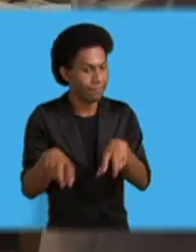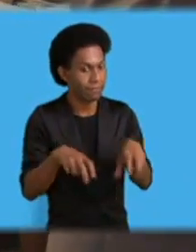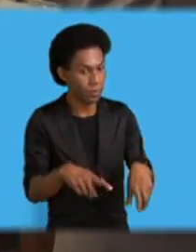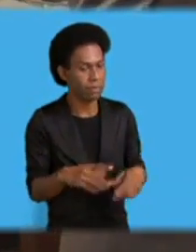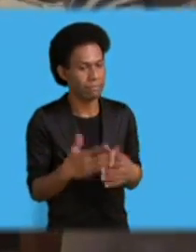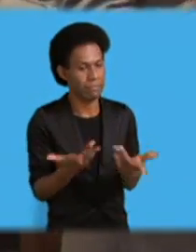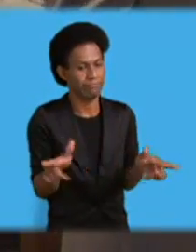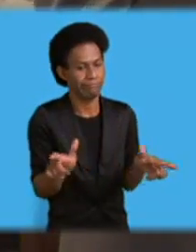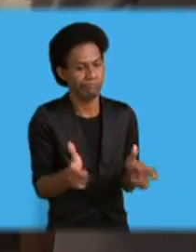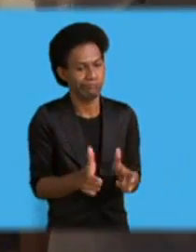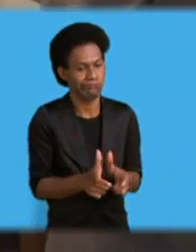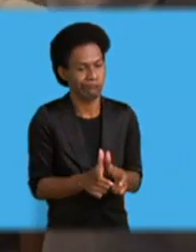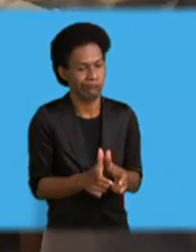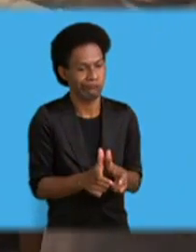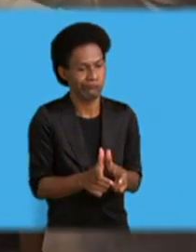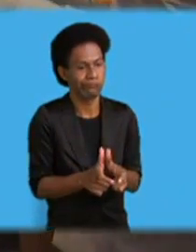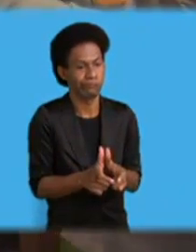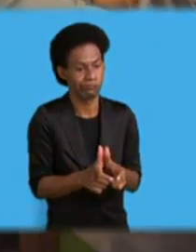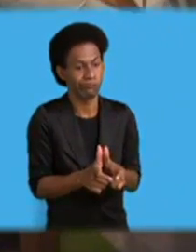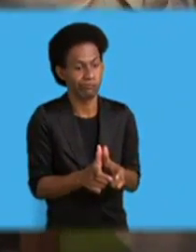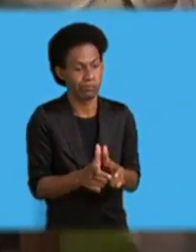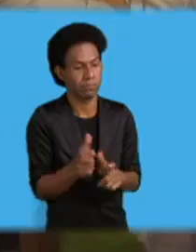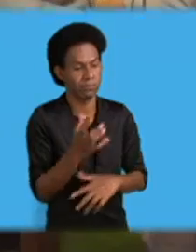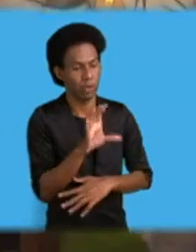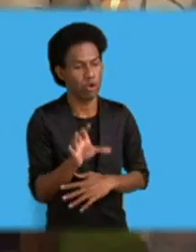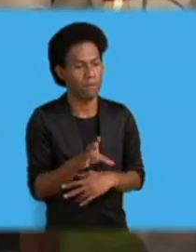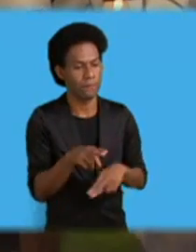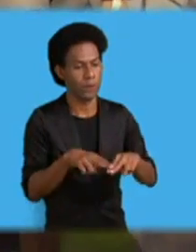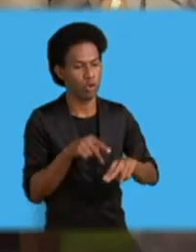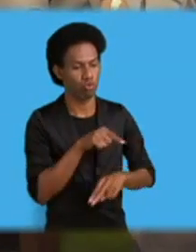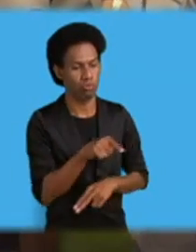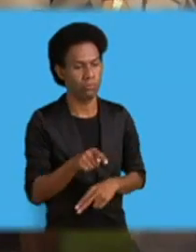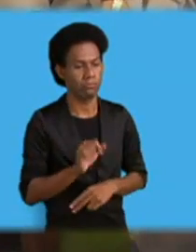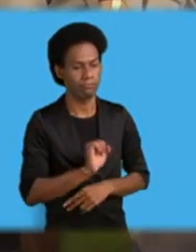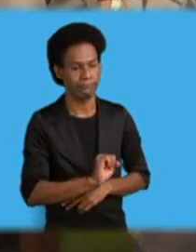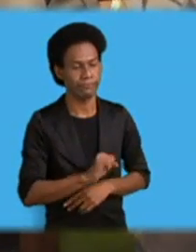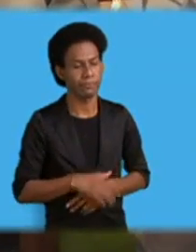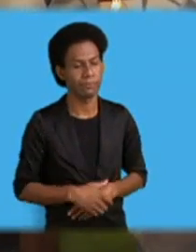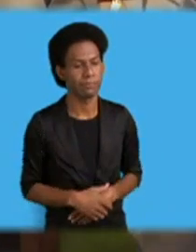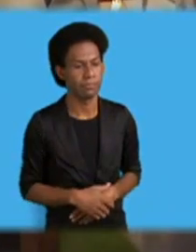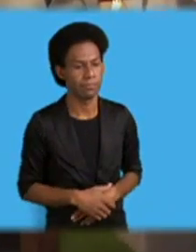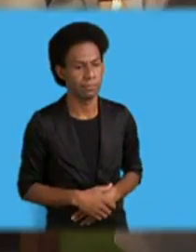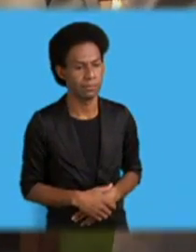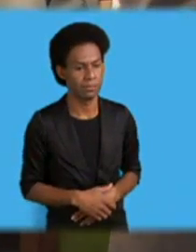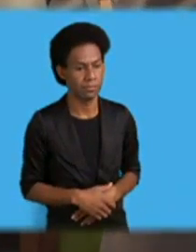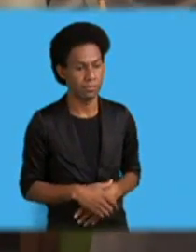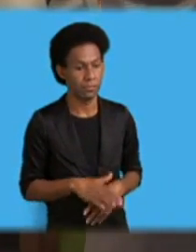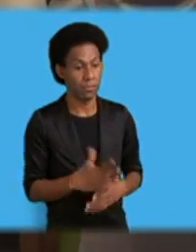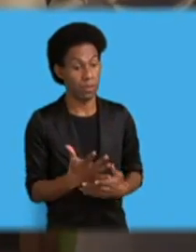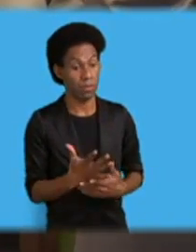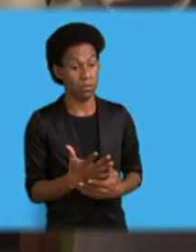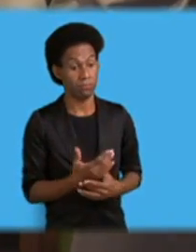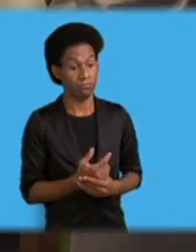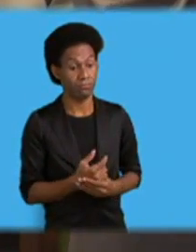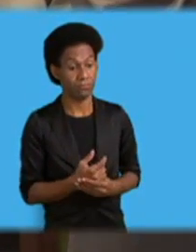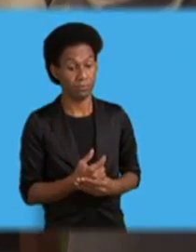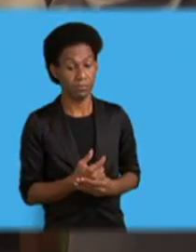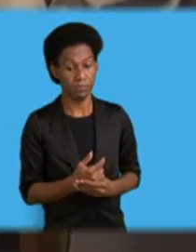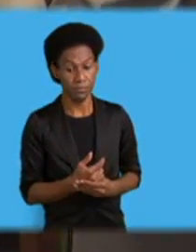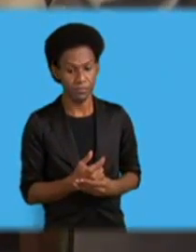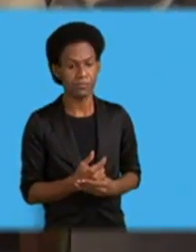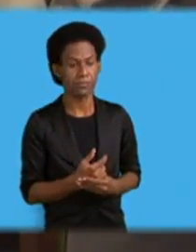species as compared to what is being expressed to this House, 100 cubic meters. And also